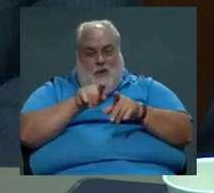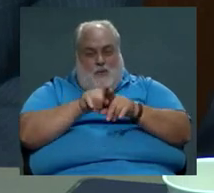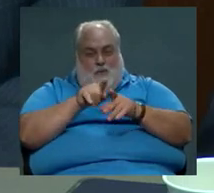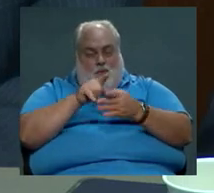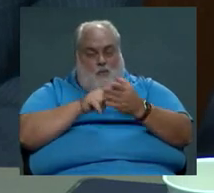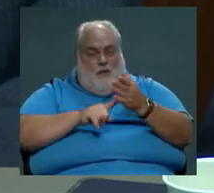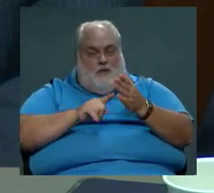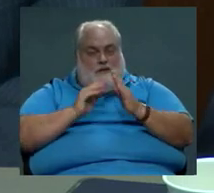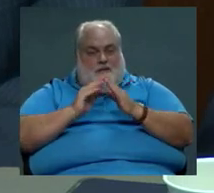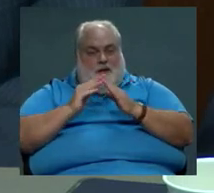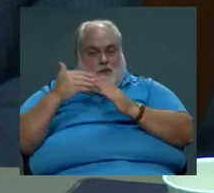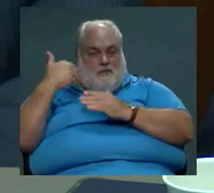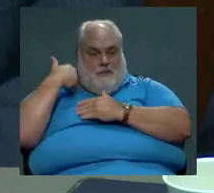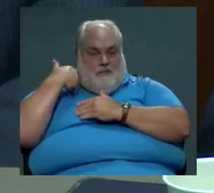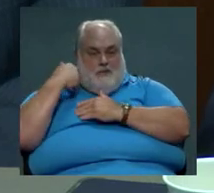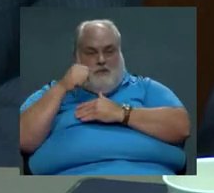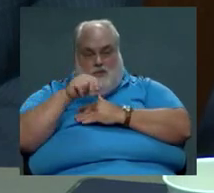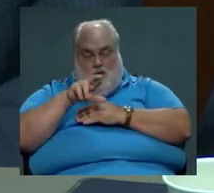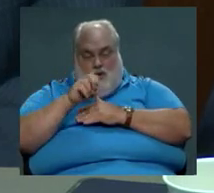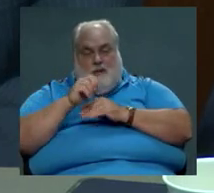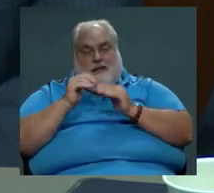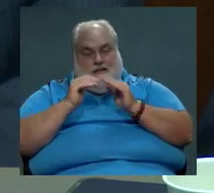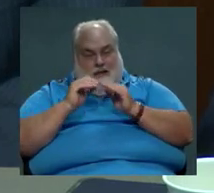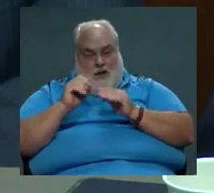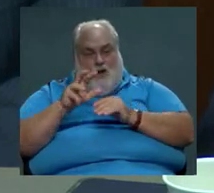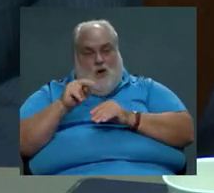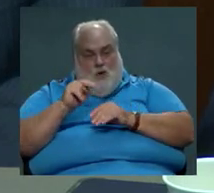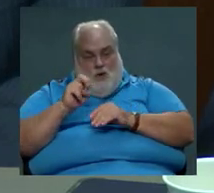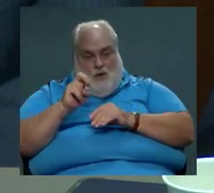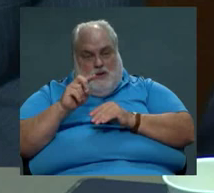city's responsibilities are. They are city-owned. It